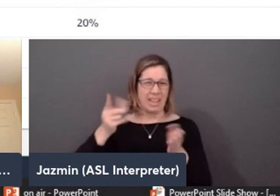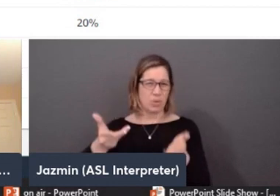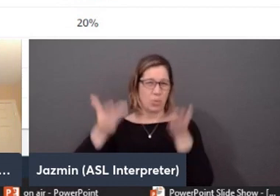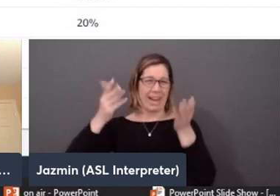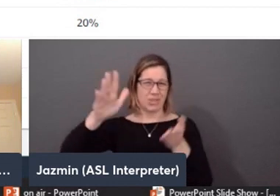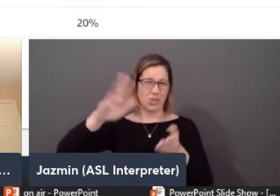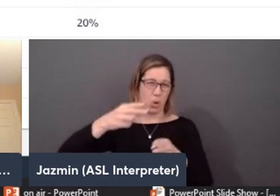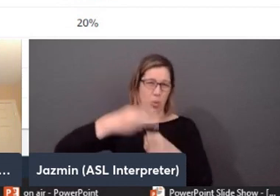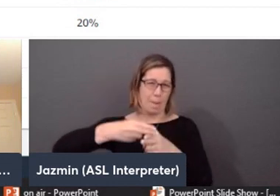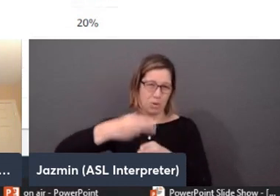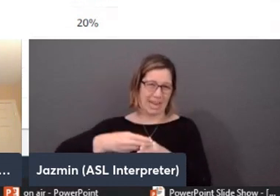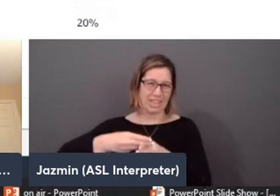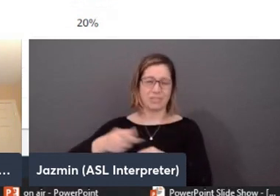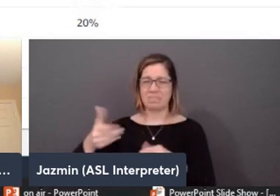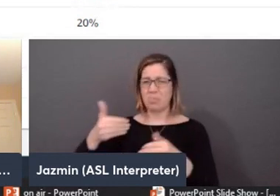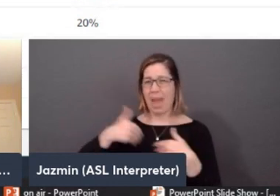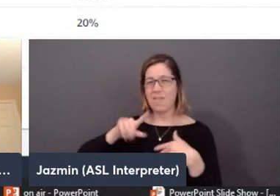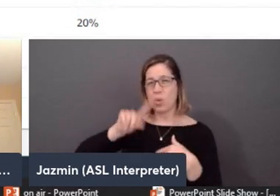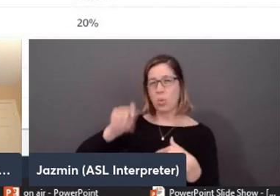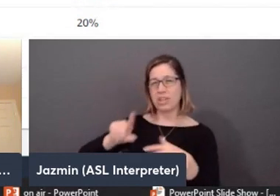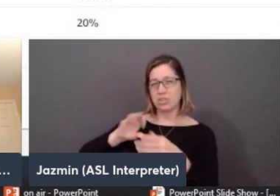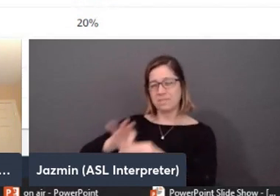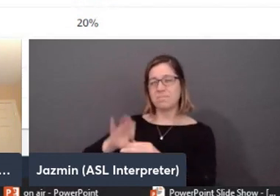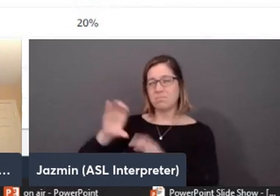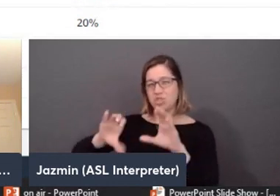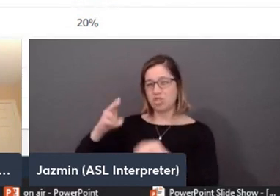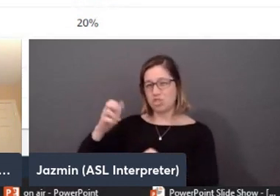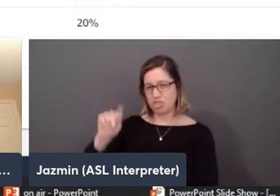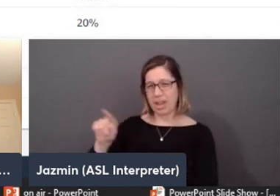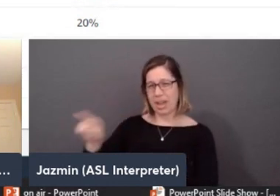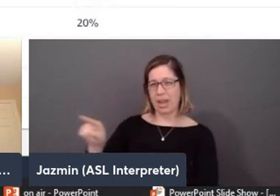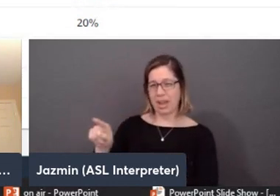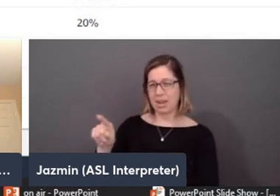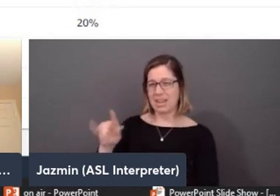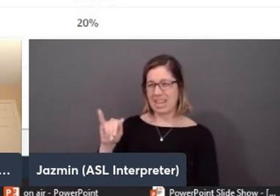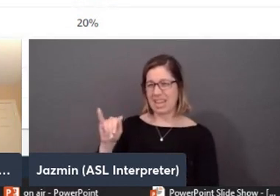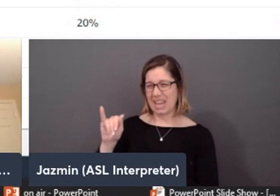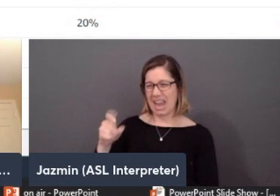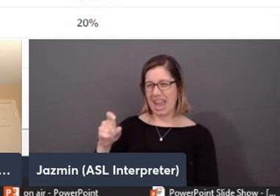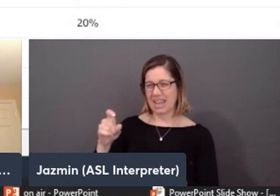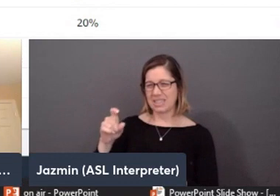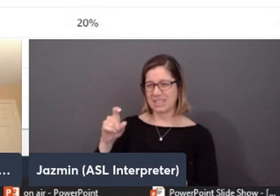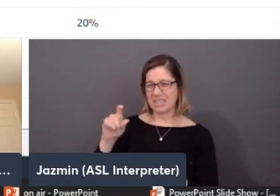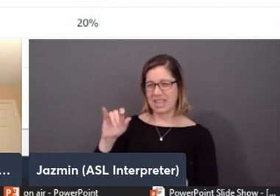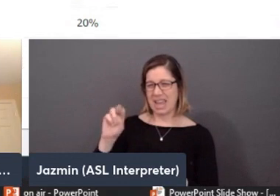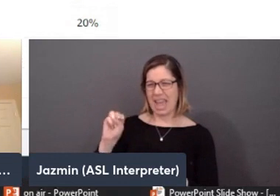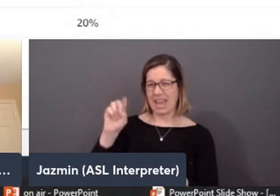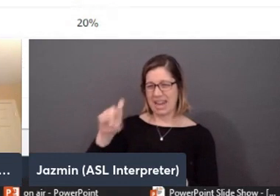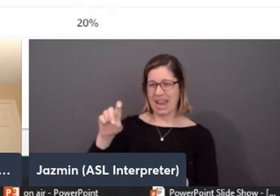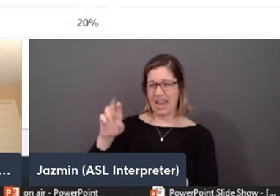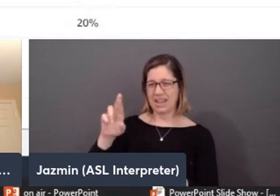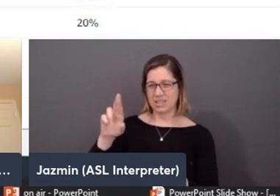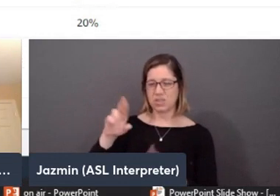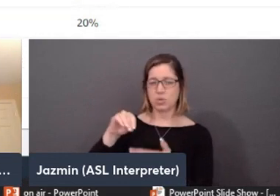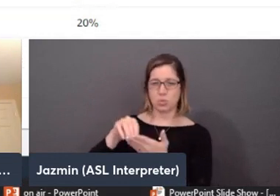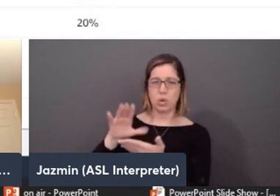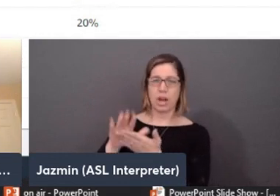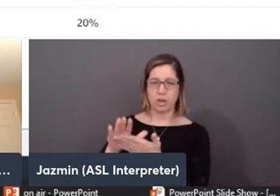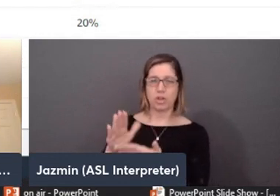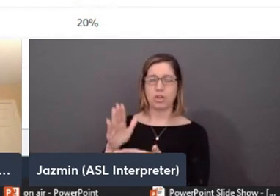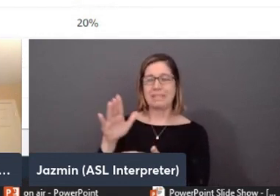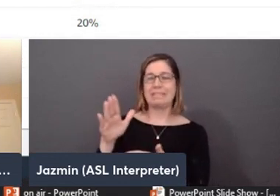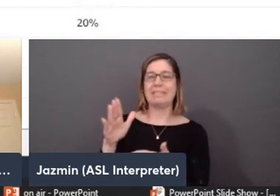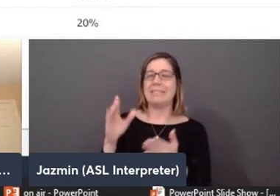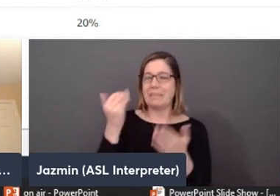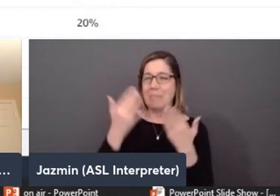got a question from chat around MX records. I don't know, and please correct me if I'm inferring the wrong thing